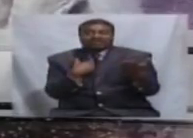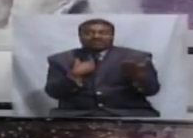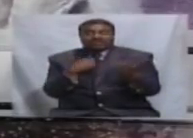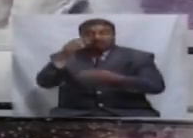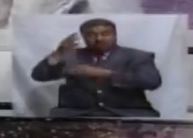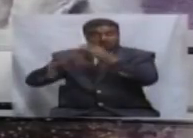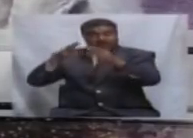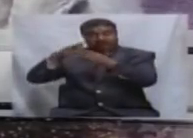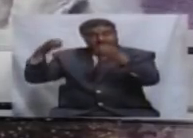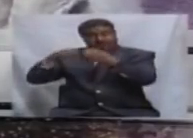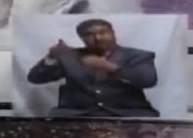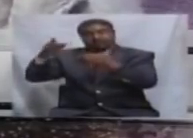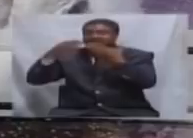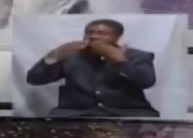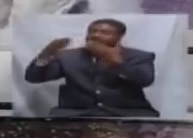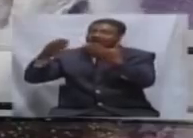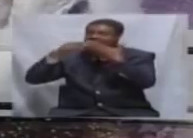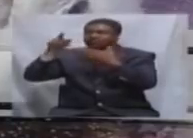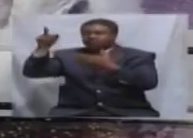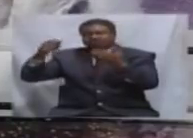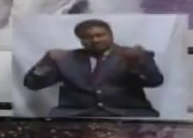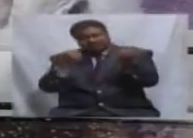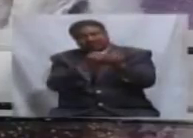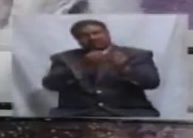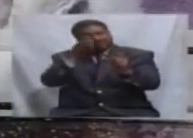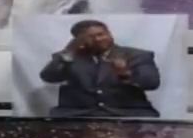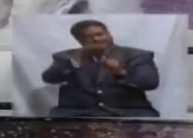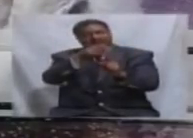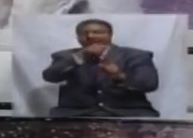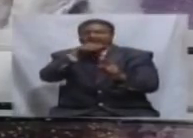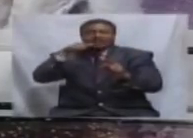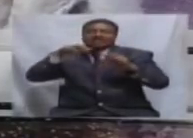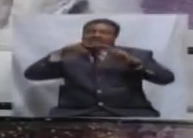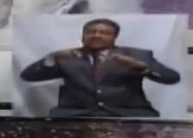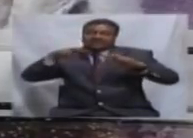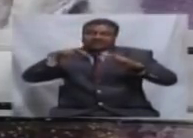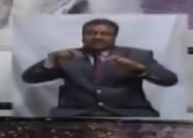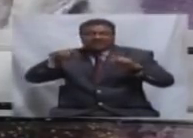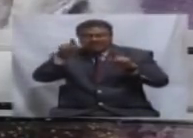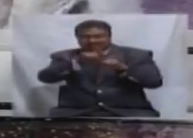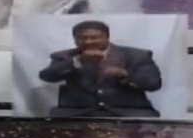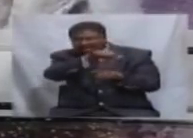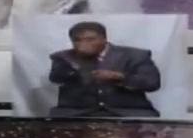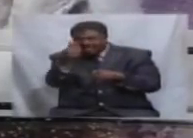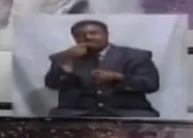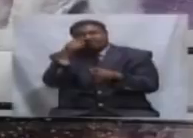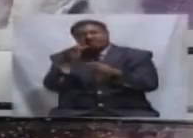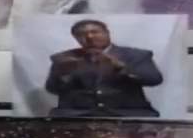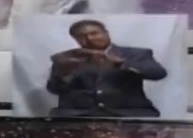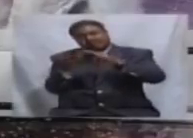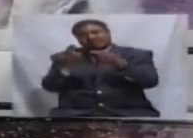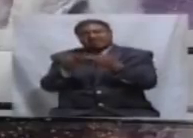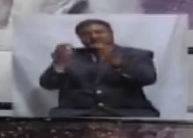World Bank for the financial support towards agriculture research and urged the other stakeholders to partner with the Ministry